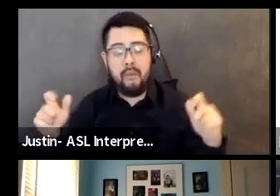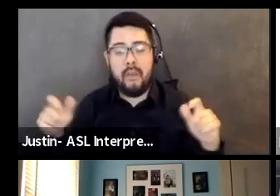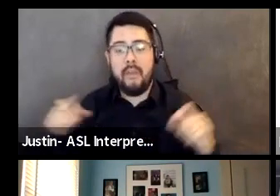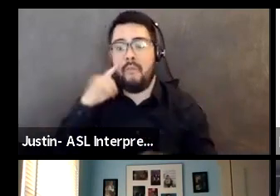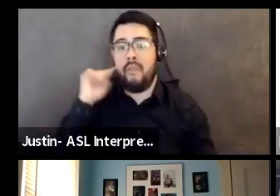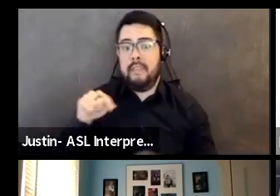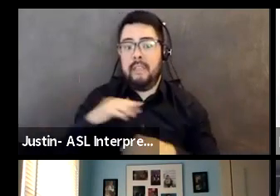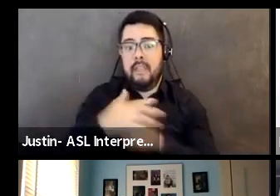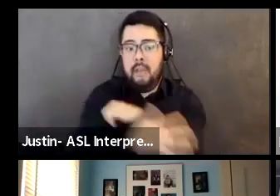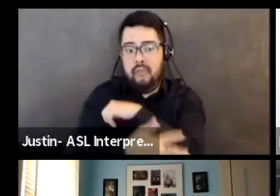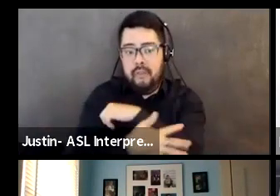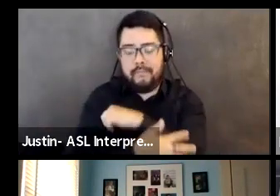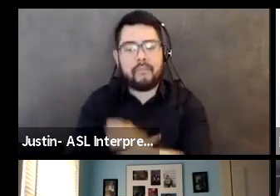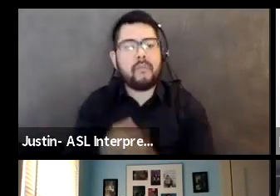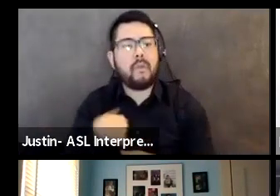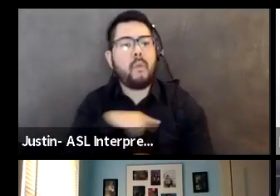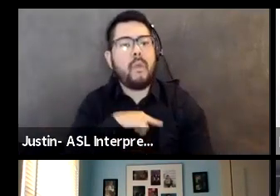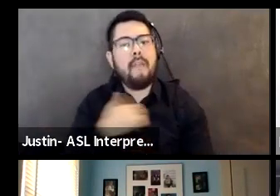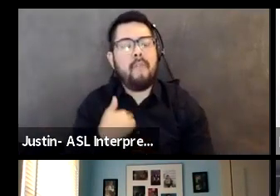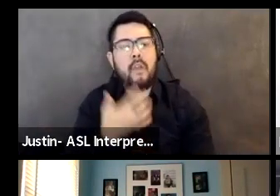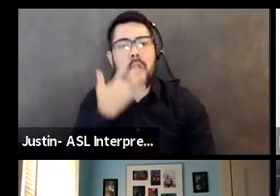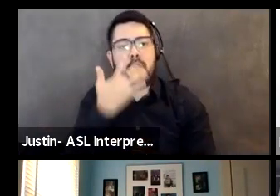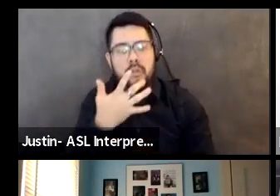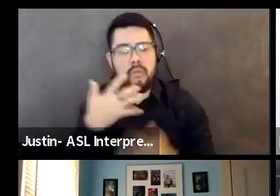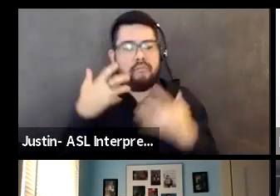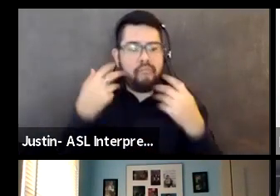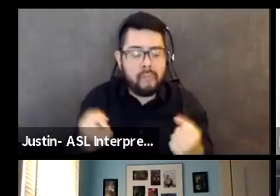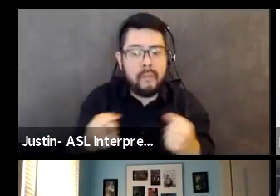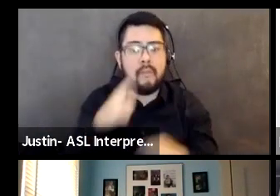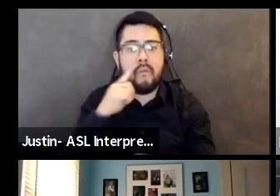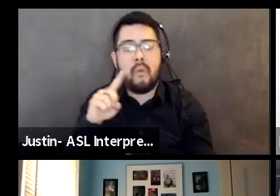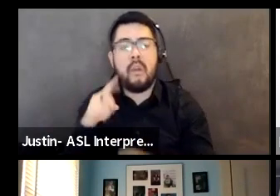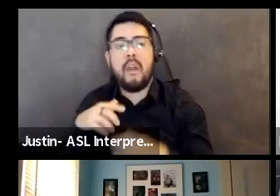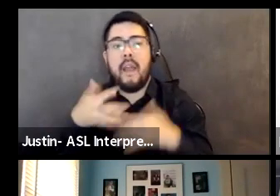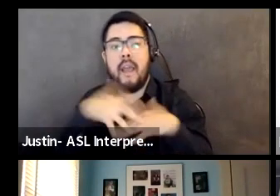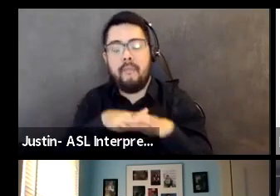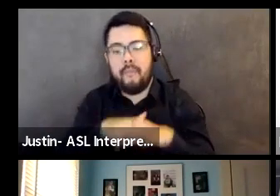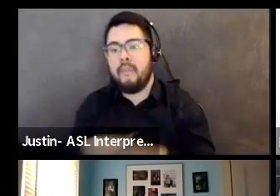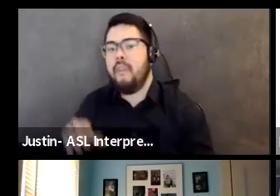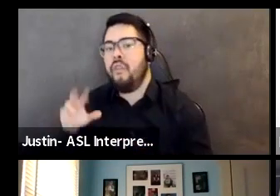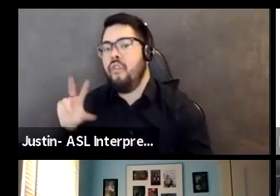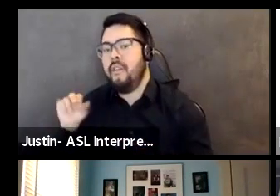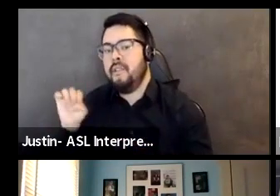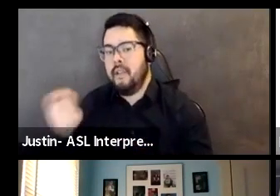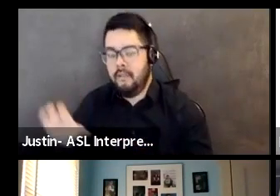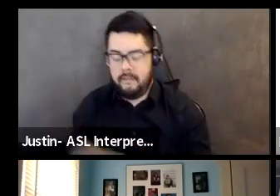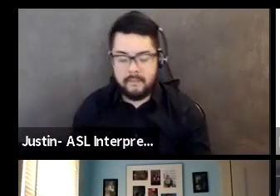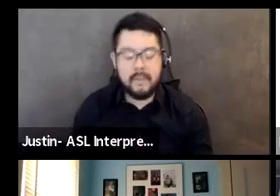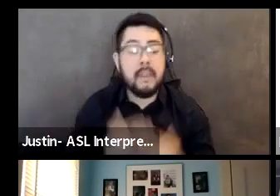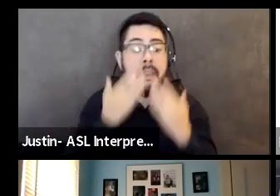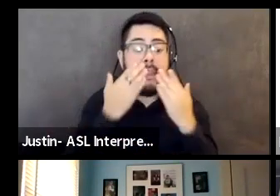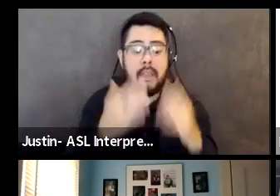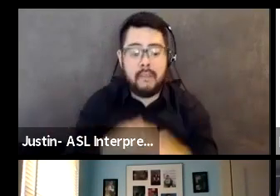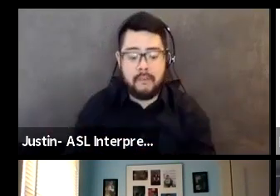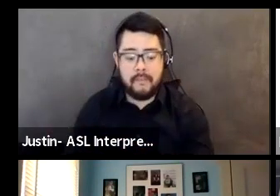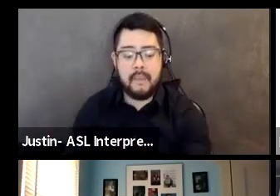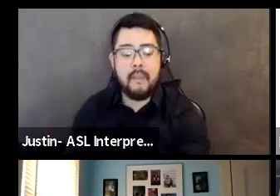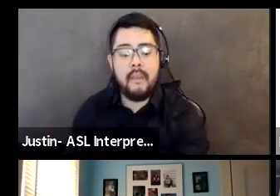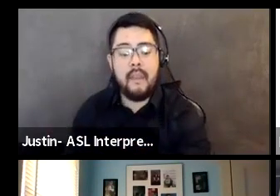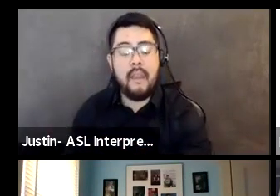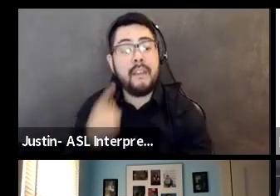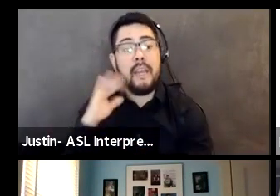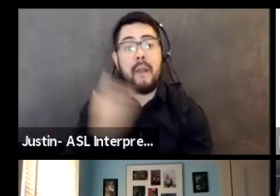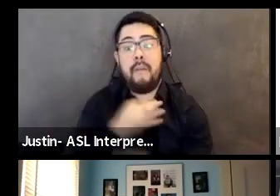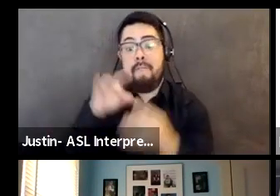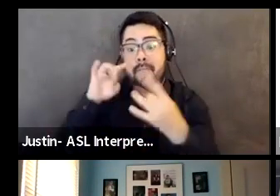plans we did have a strong preference for a hybrid approach at legal projects 30 seconds thank you but the feedback from our